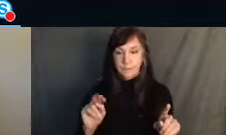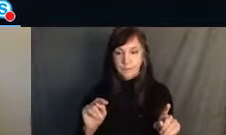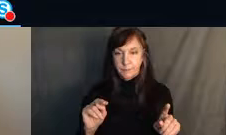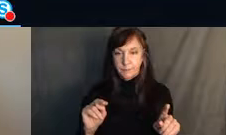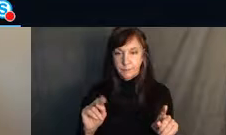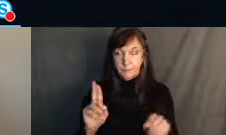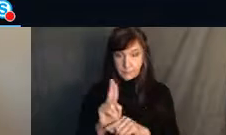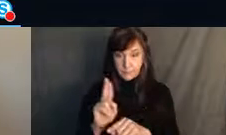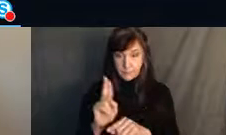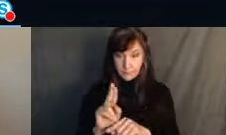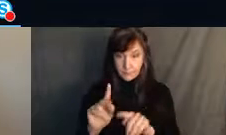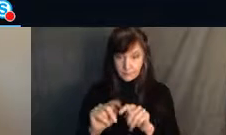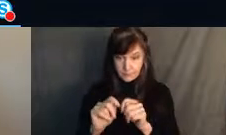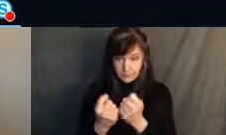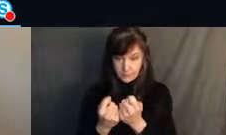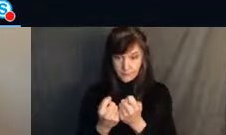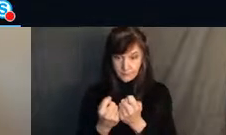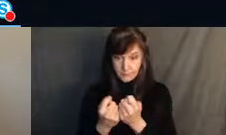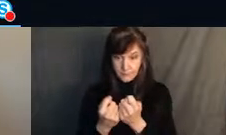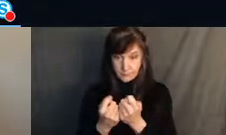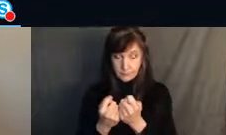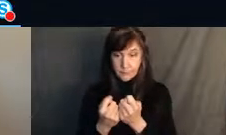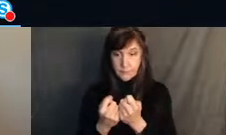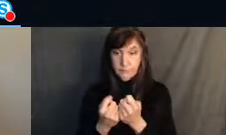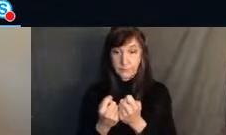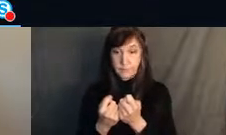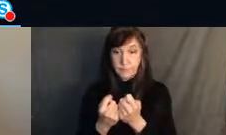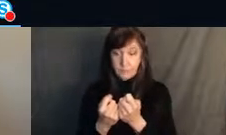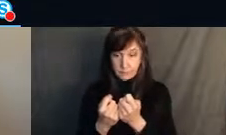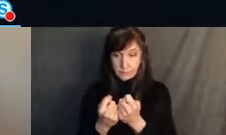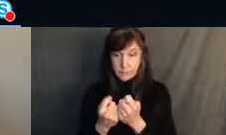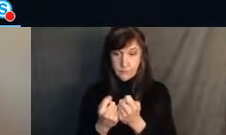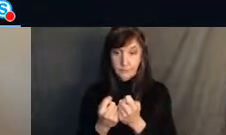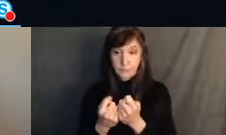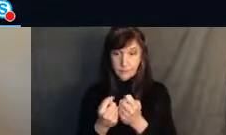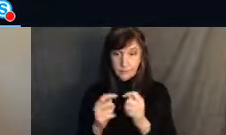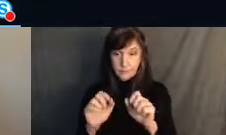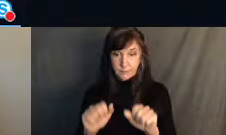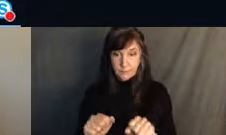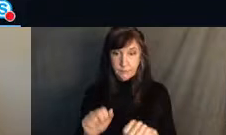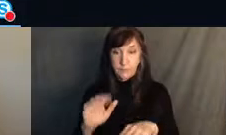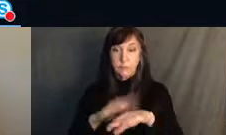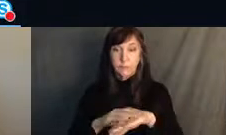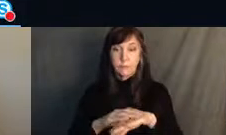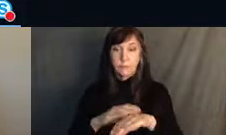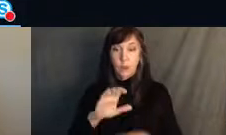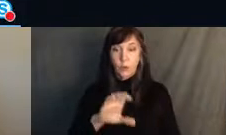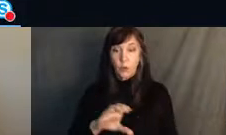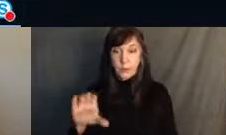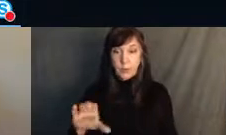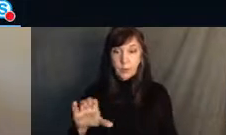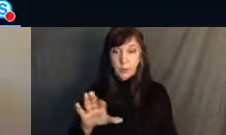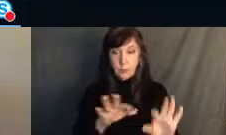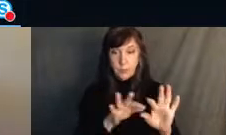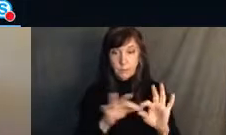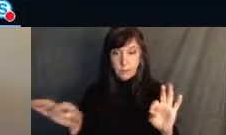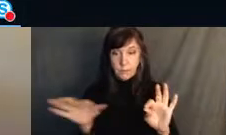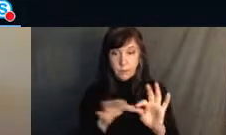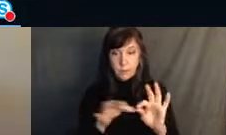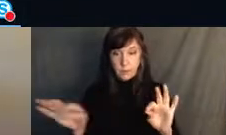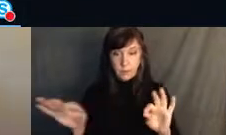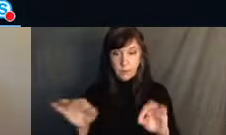Teams, right? We are using Teams, correct. So you can also turn on closed captions on your